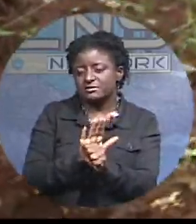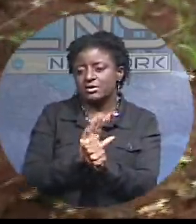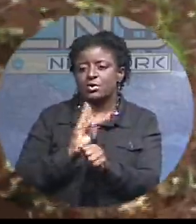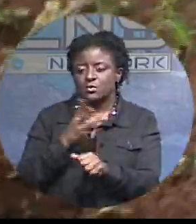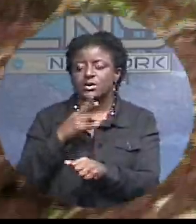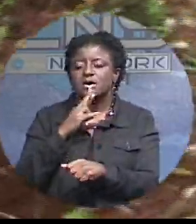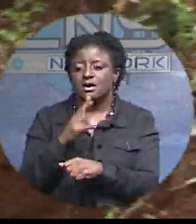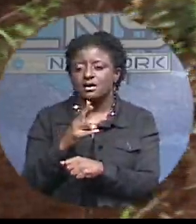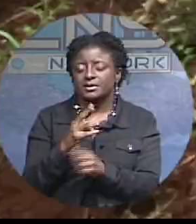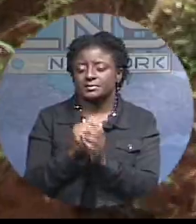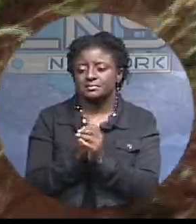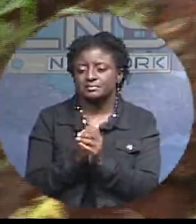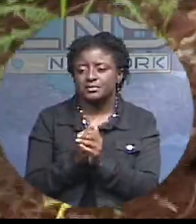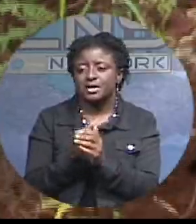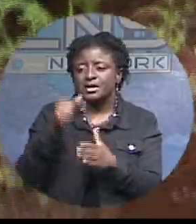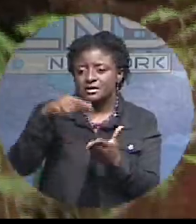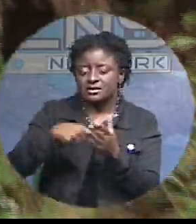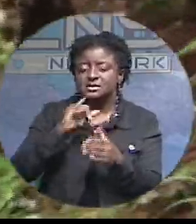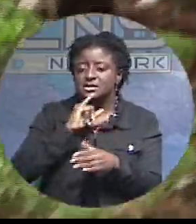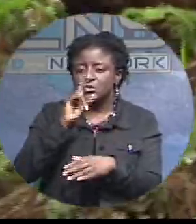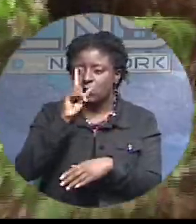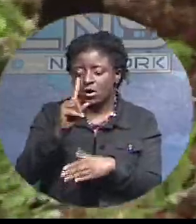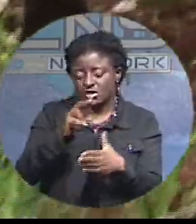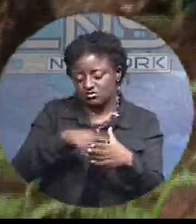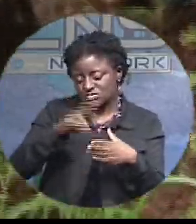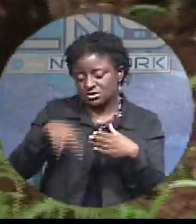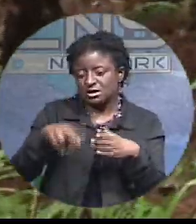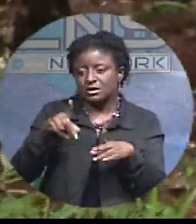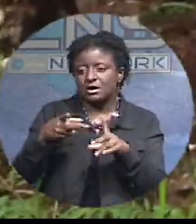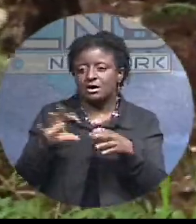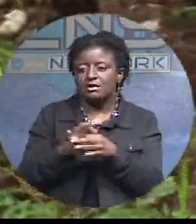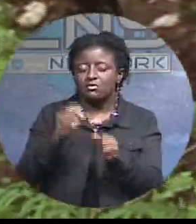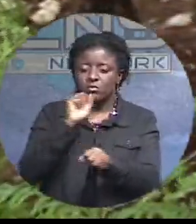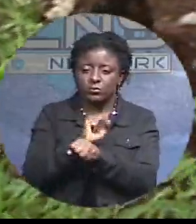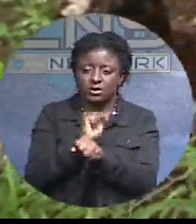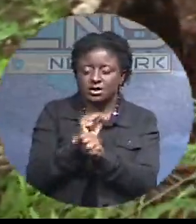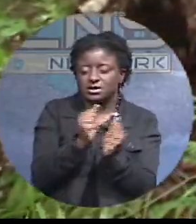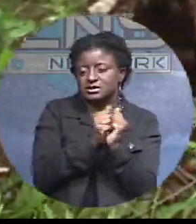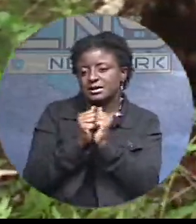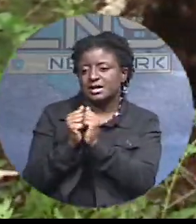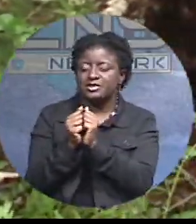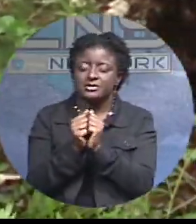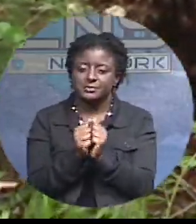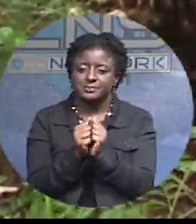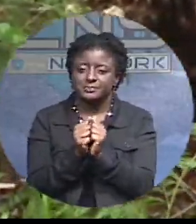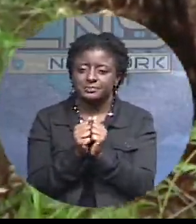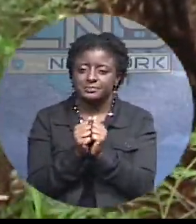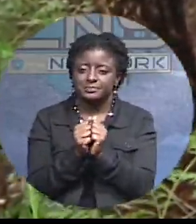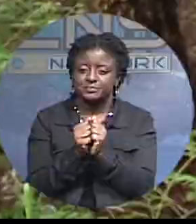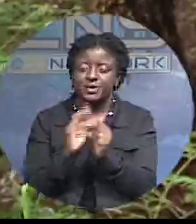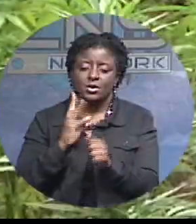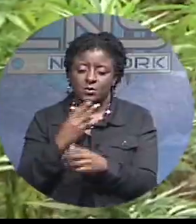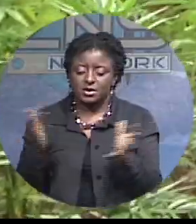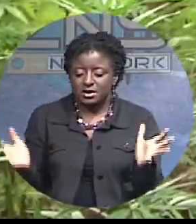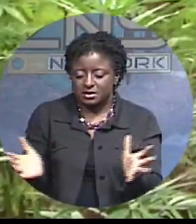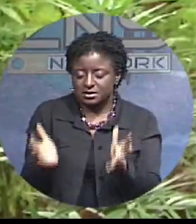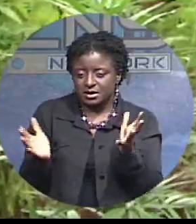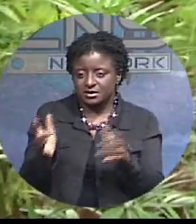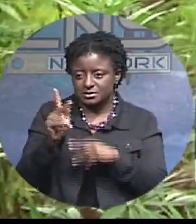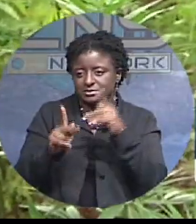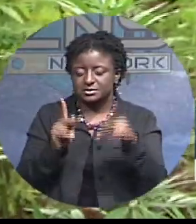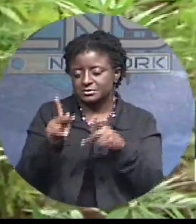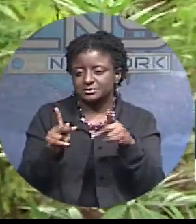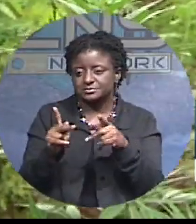the approach. This is what we do when we work together collectively. Superintendent Dean had this message for the public. We encouraging members of the